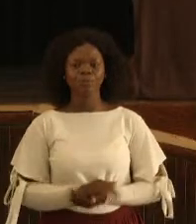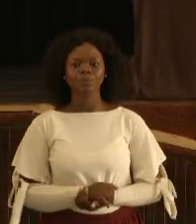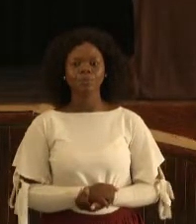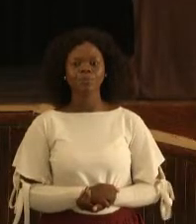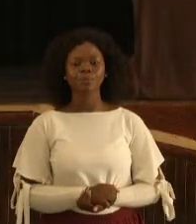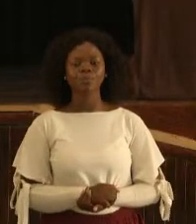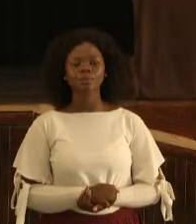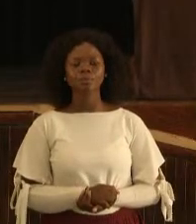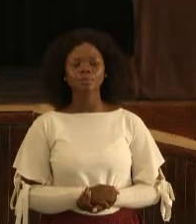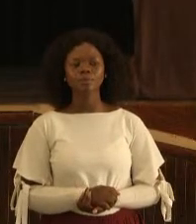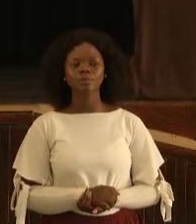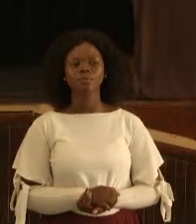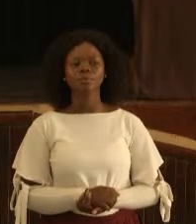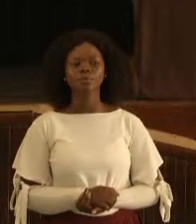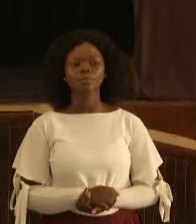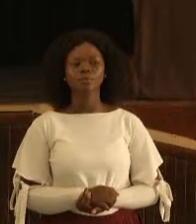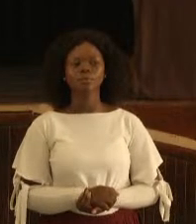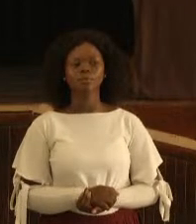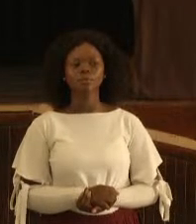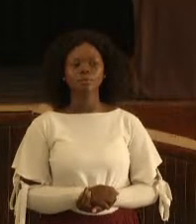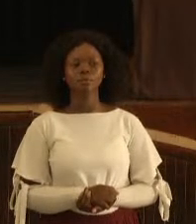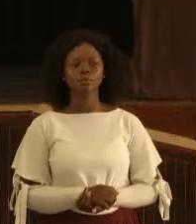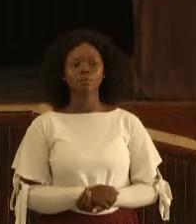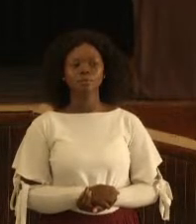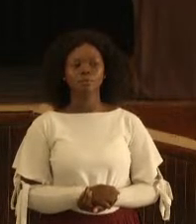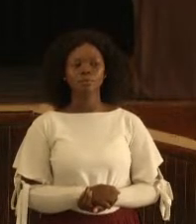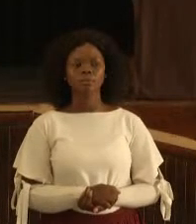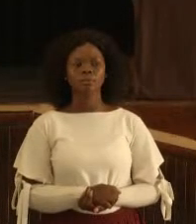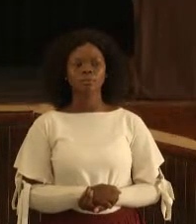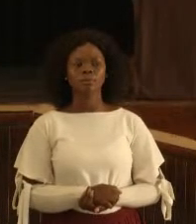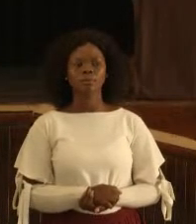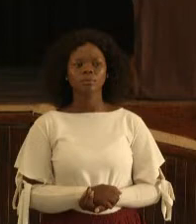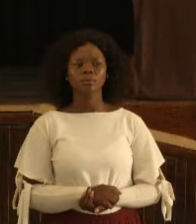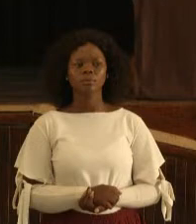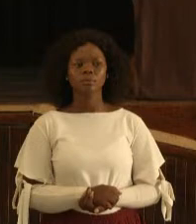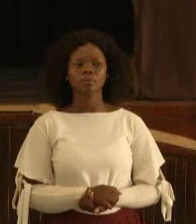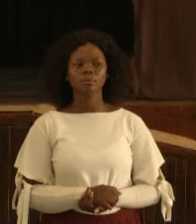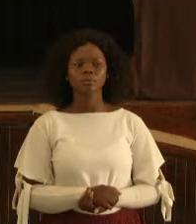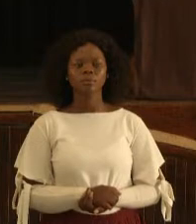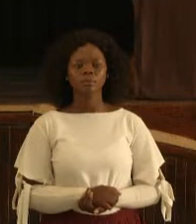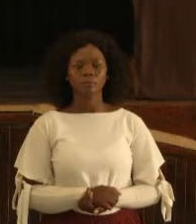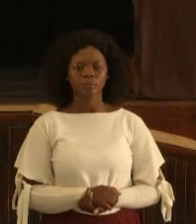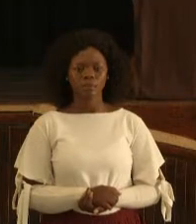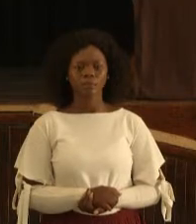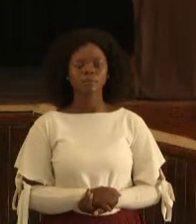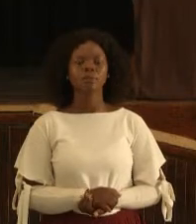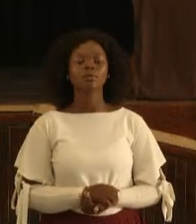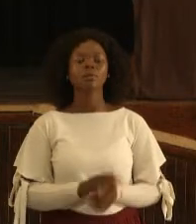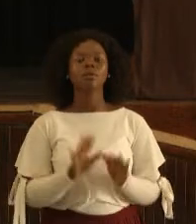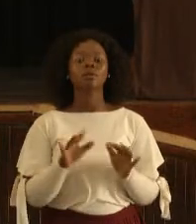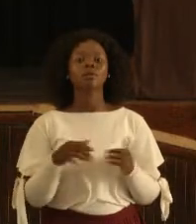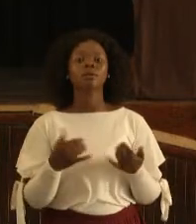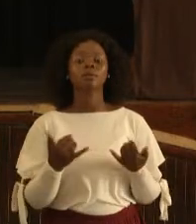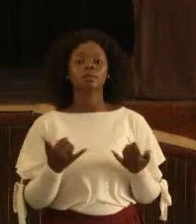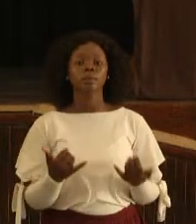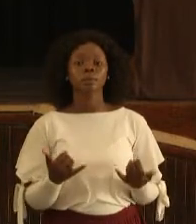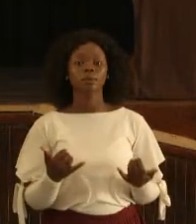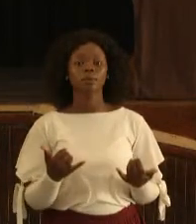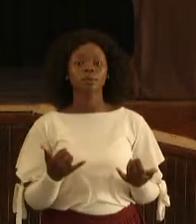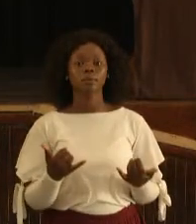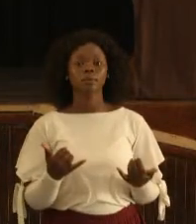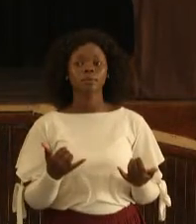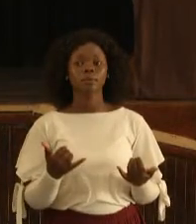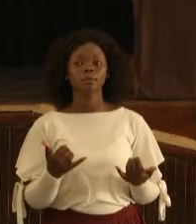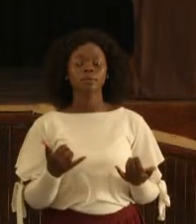Siyathemba kodwa ke inkcukacha zonke unazo. Masingene ke emcimbini wokuba